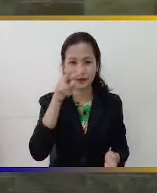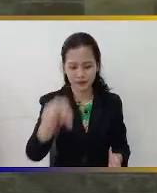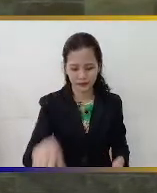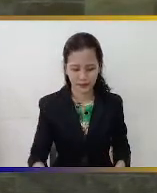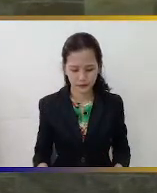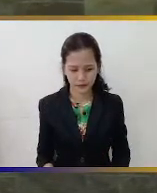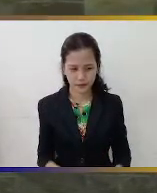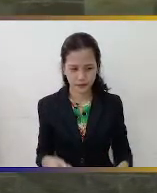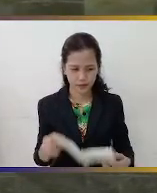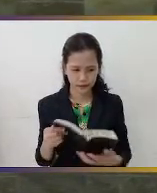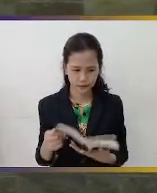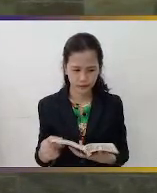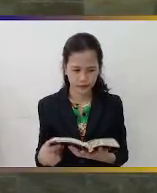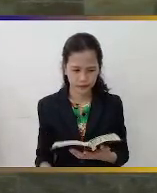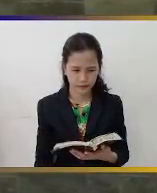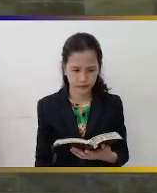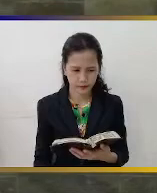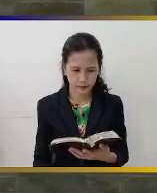Bethlehem,